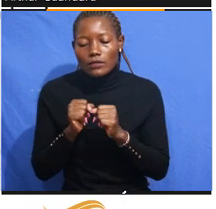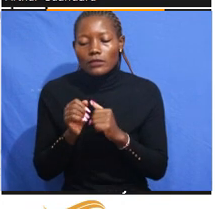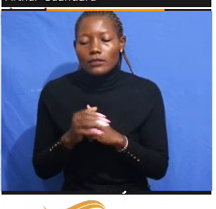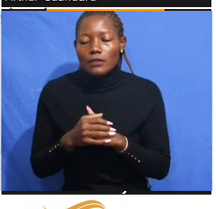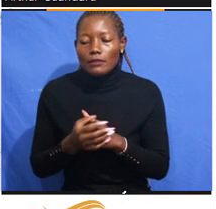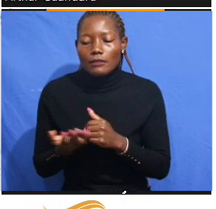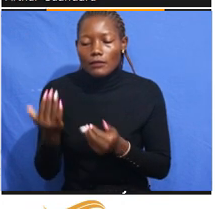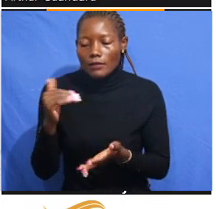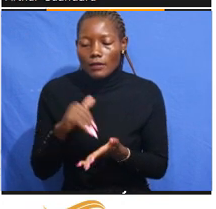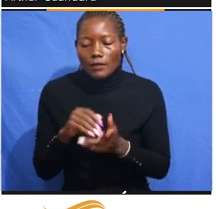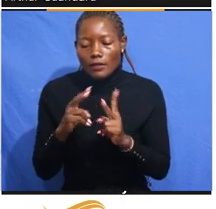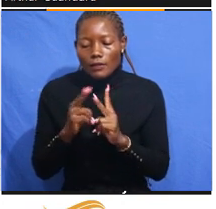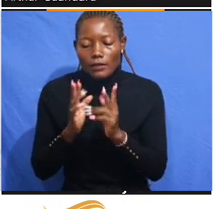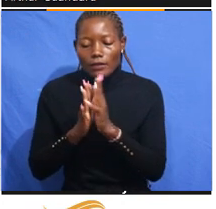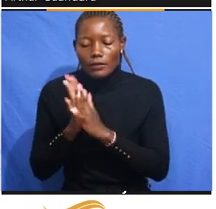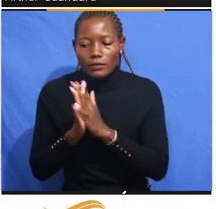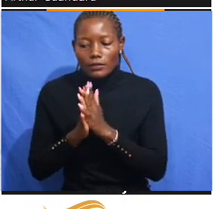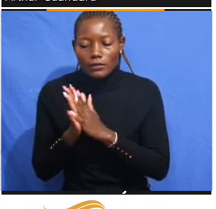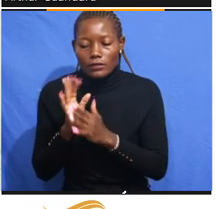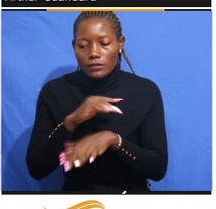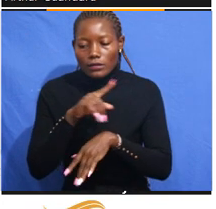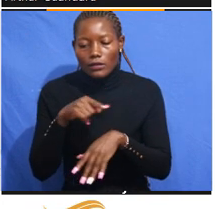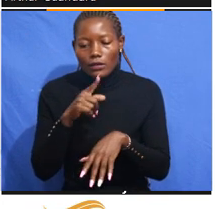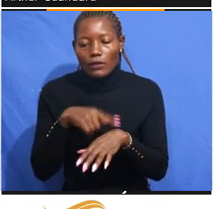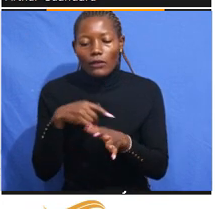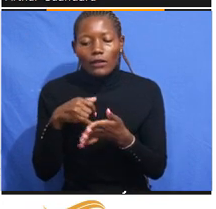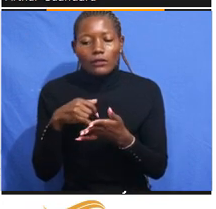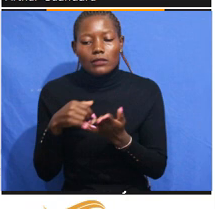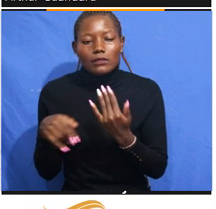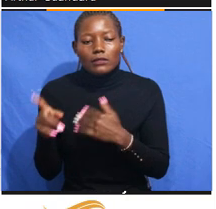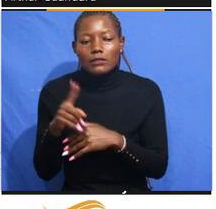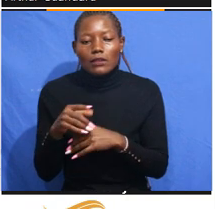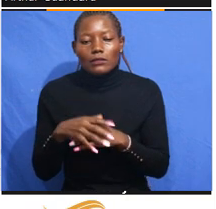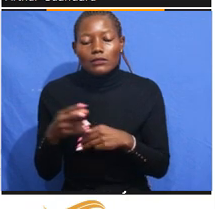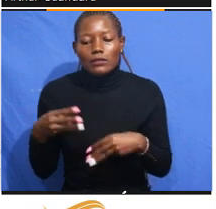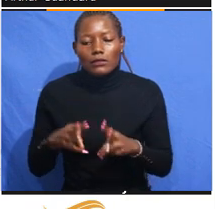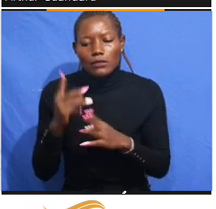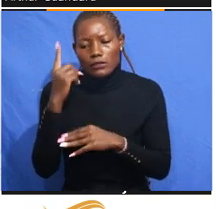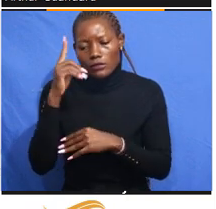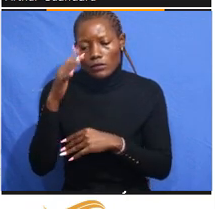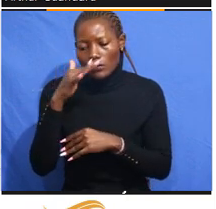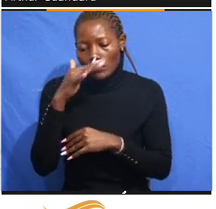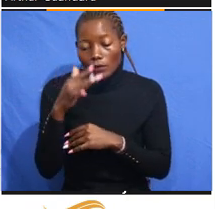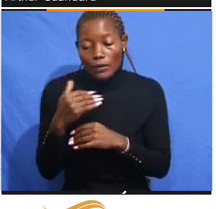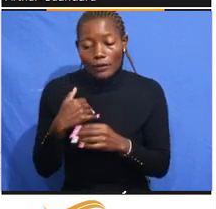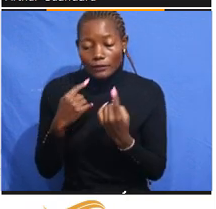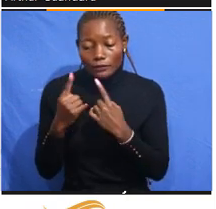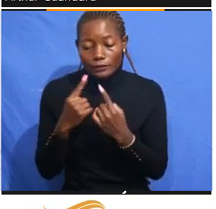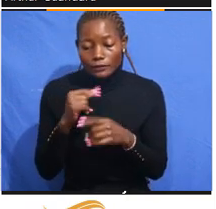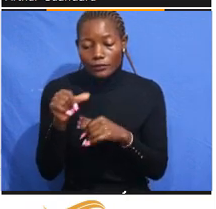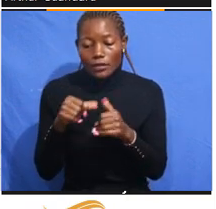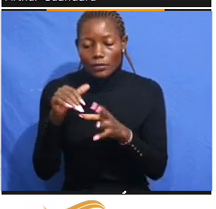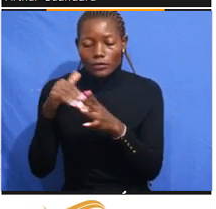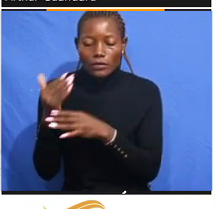Again, very interesting phenomena when we come to the to mechanism of breathing. I've already mentioned about